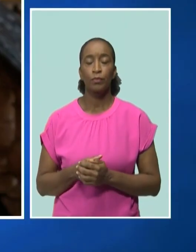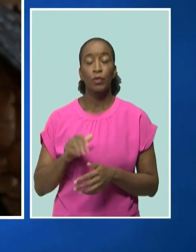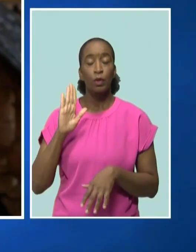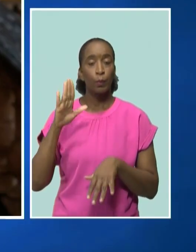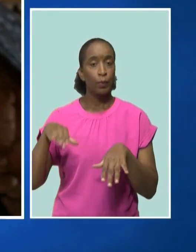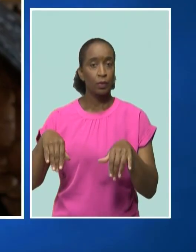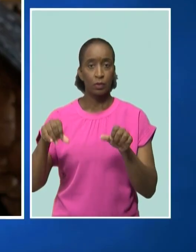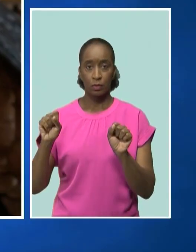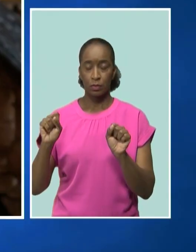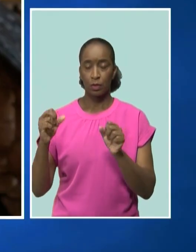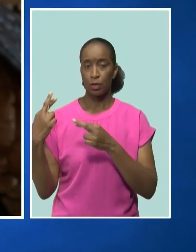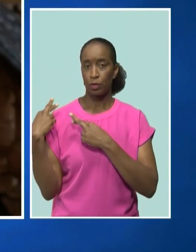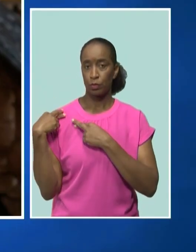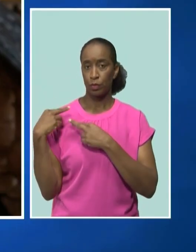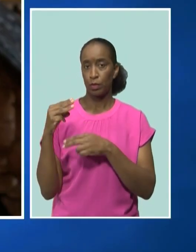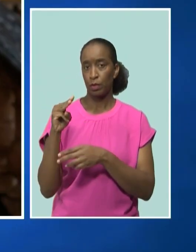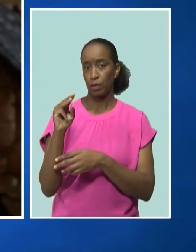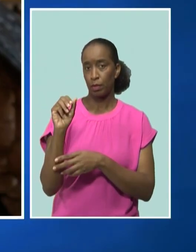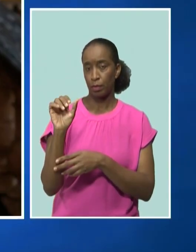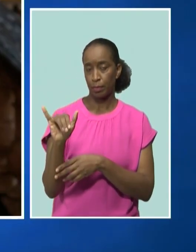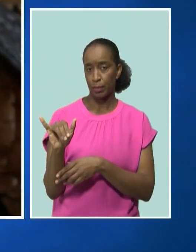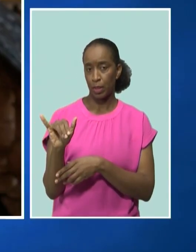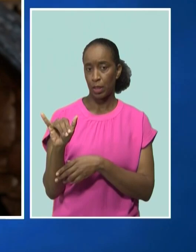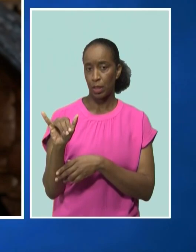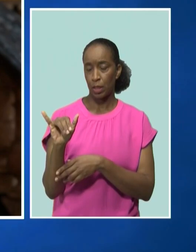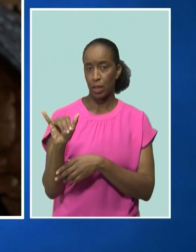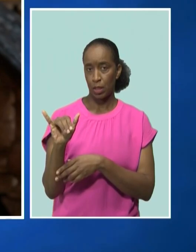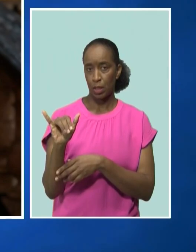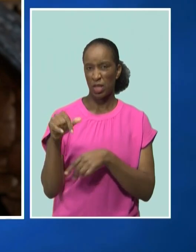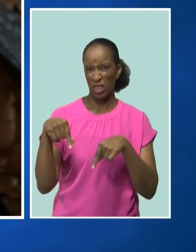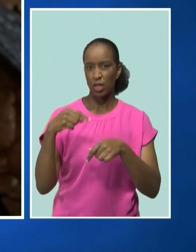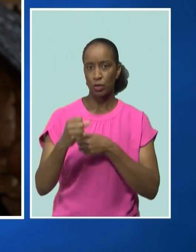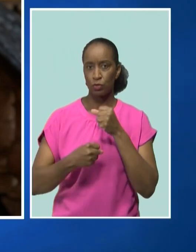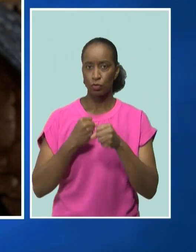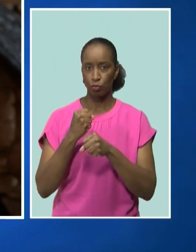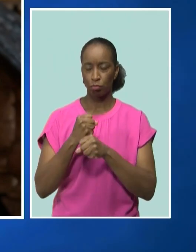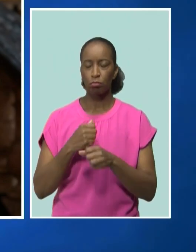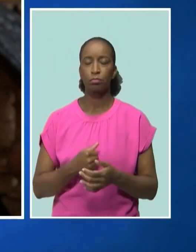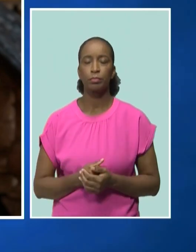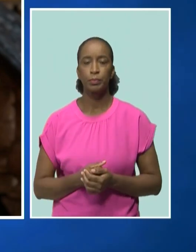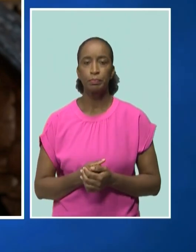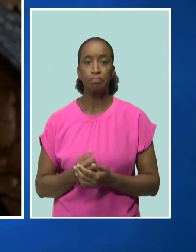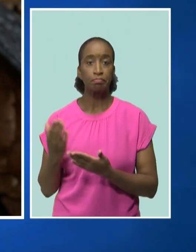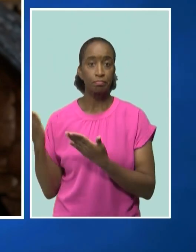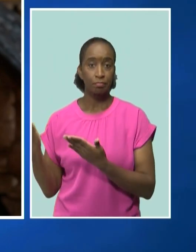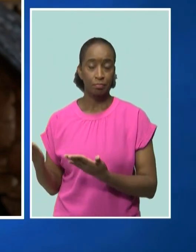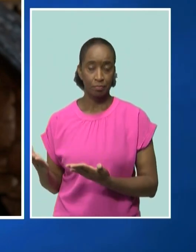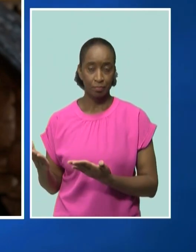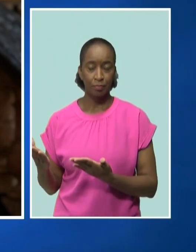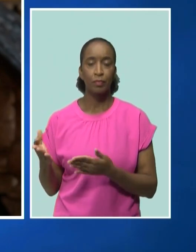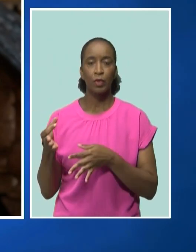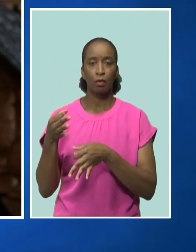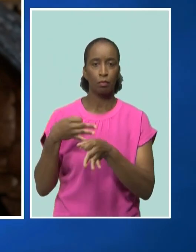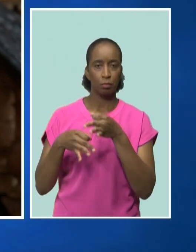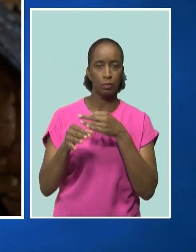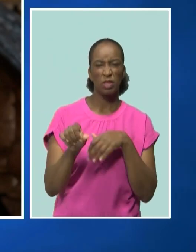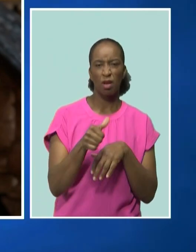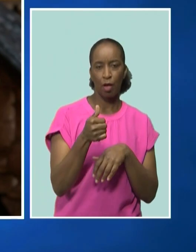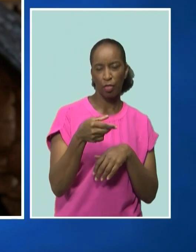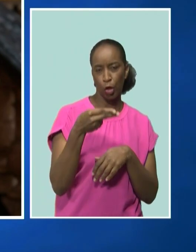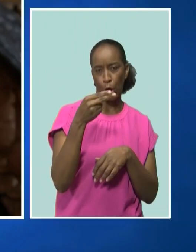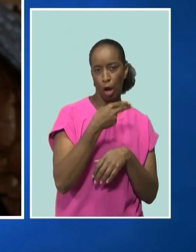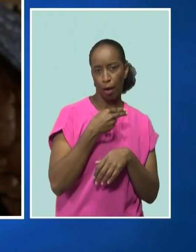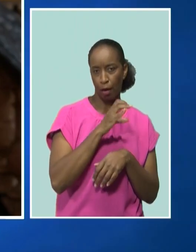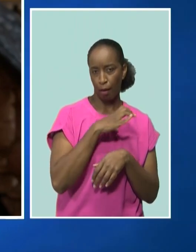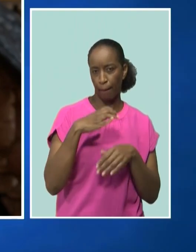his appointment during May 2025. Mr. Mustard will succeed Scott Ferson Dunwood, who will